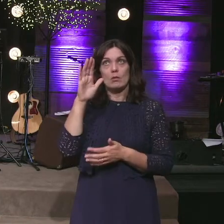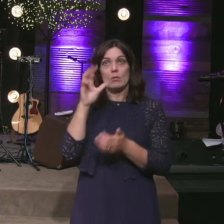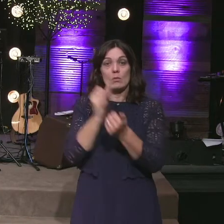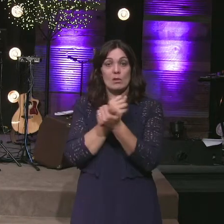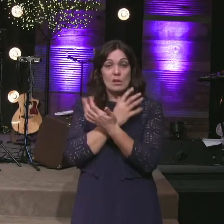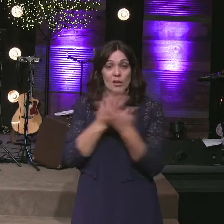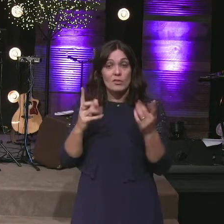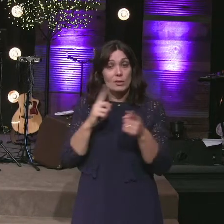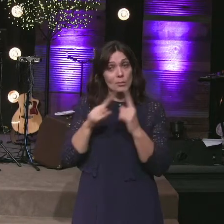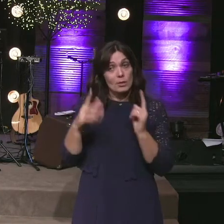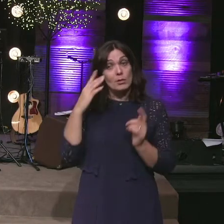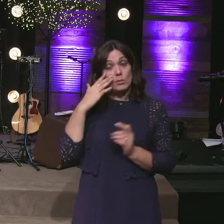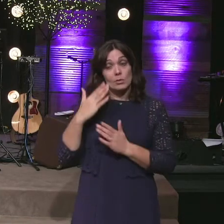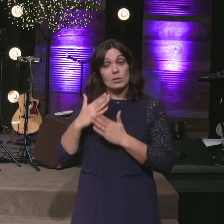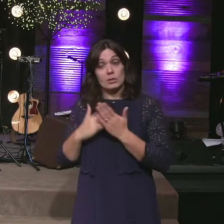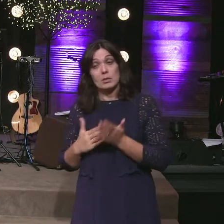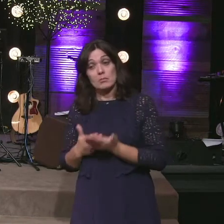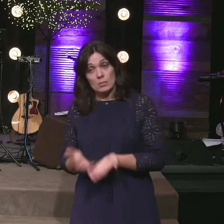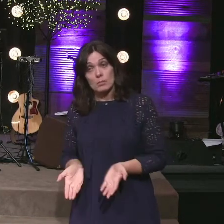some things.